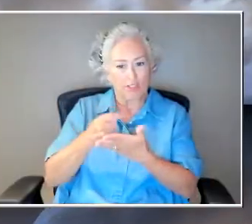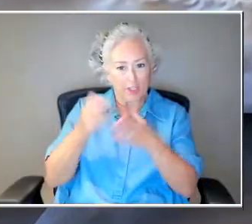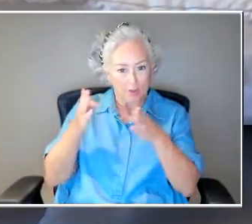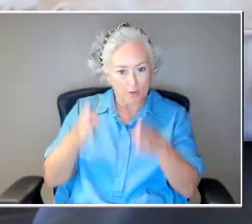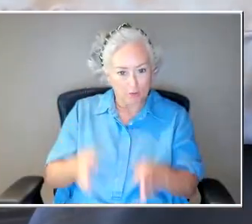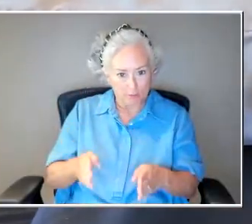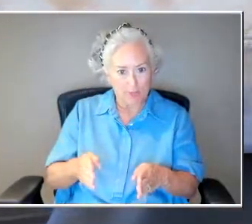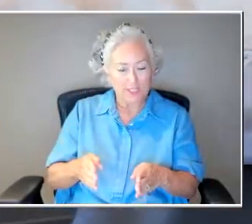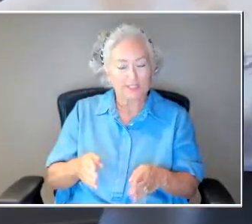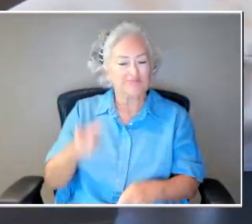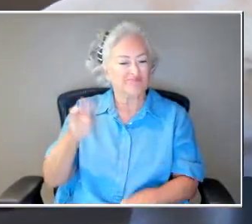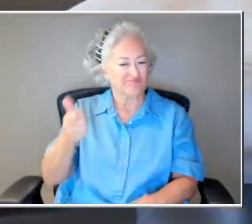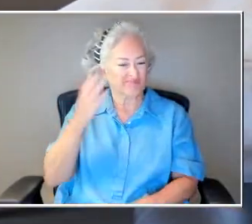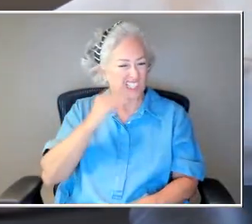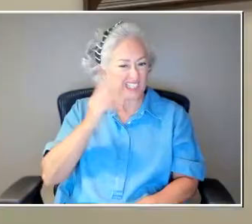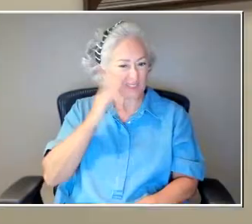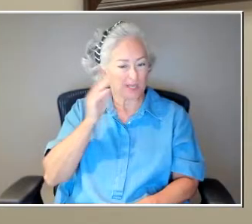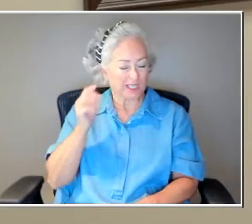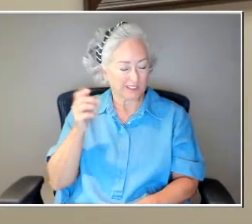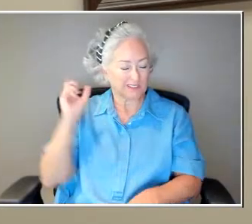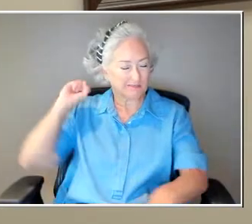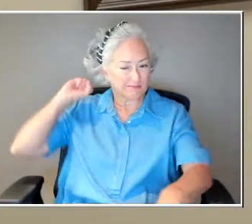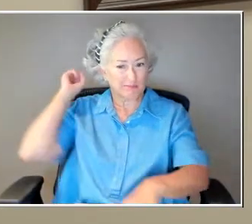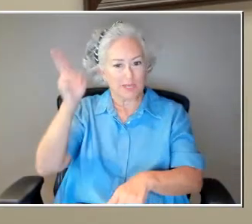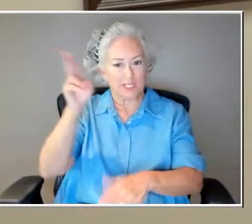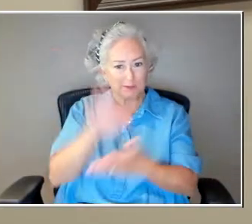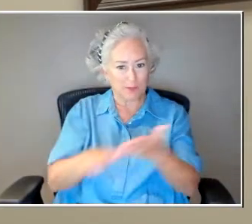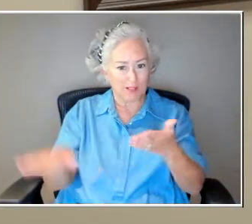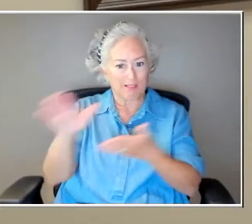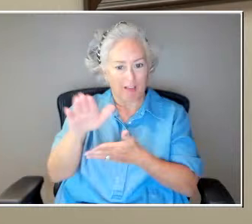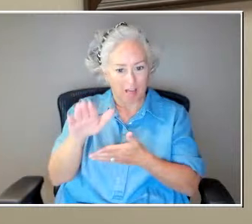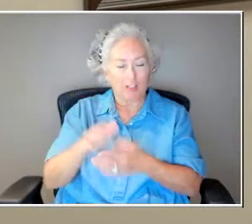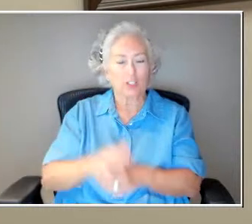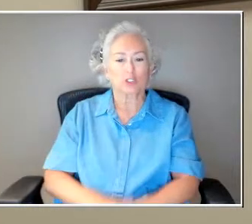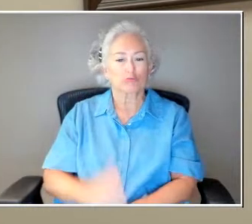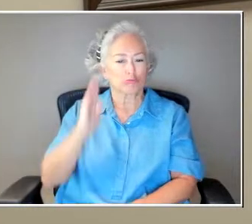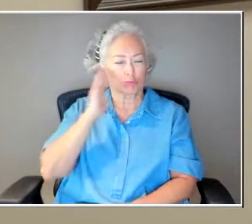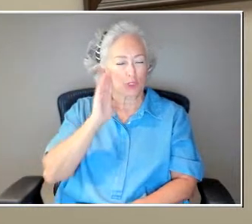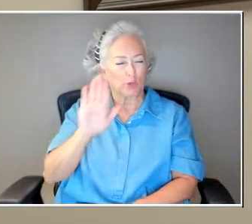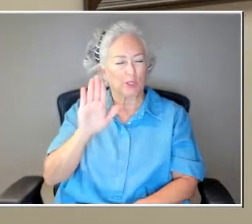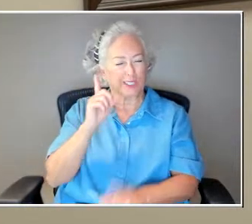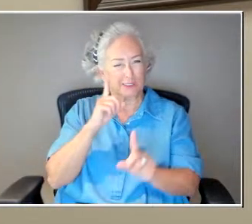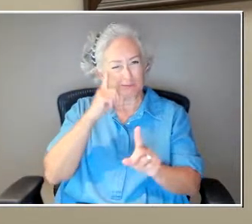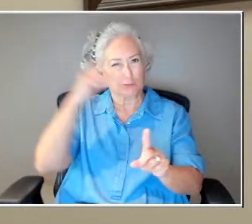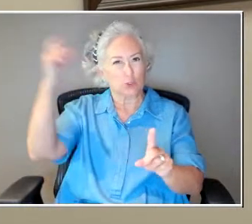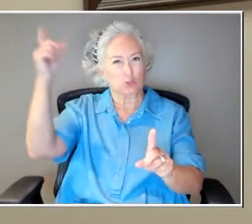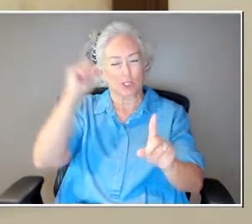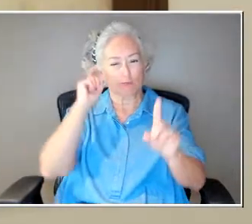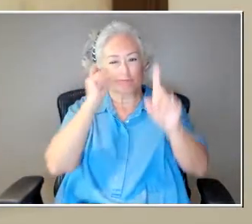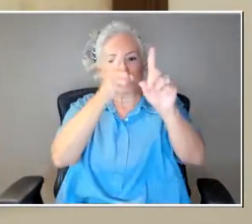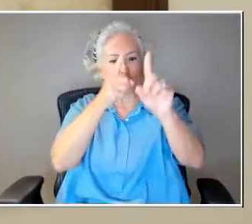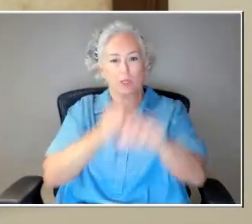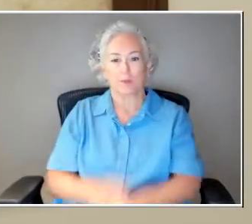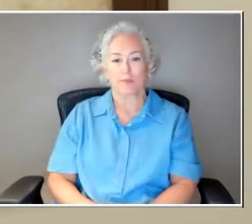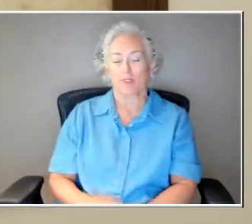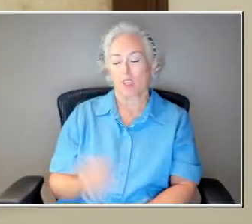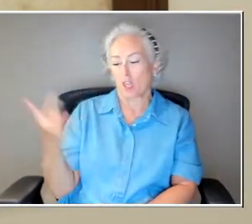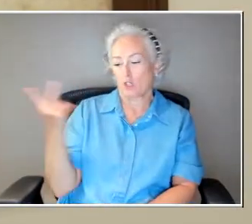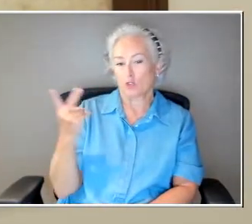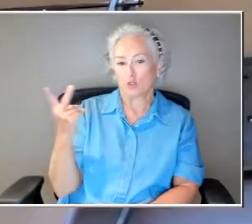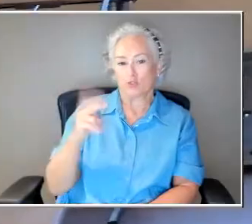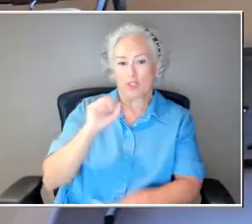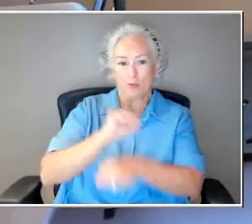and Cohen's pitching dreams. We've been working together for 2 or 3 years now. I have a background